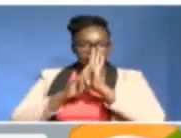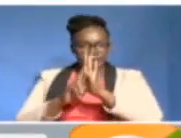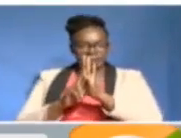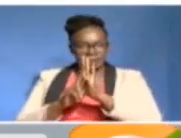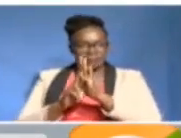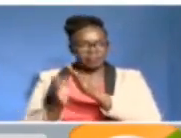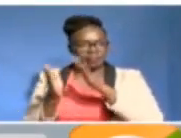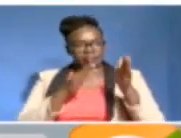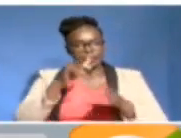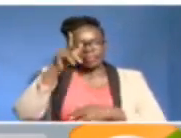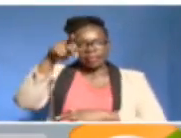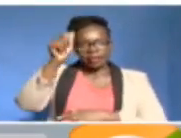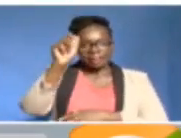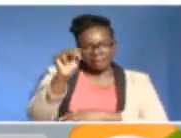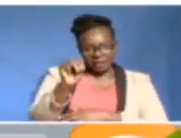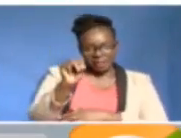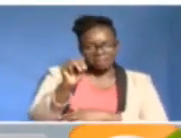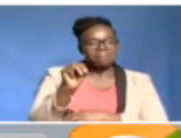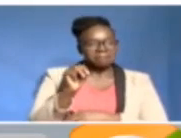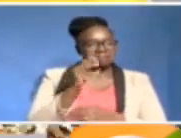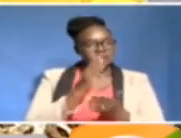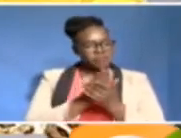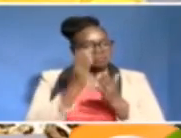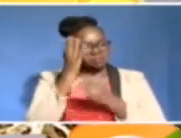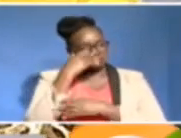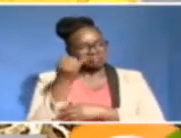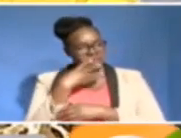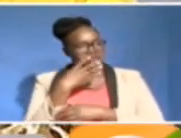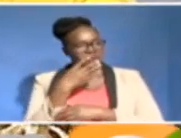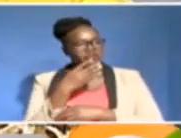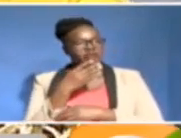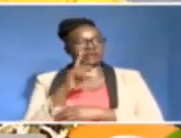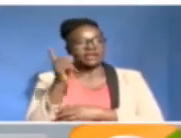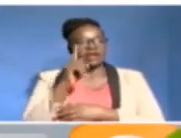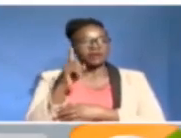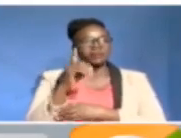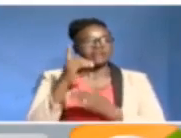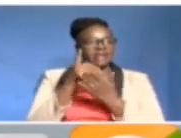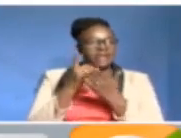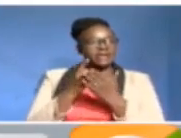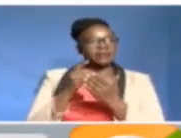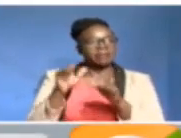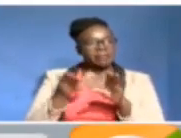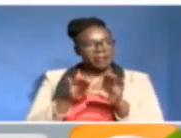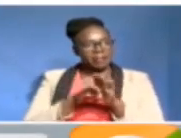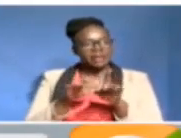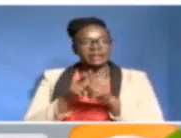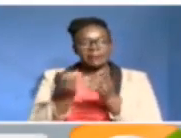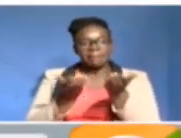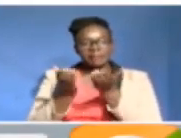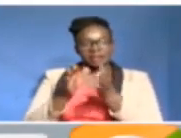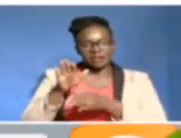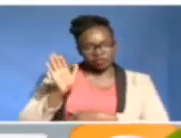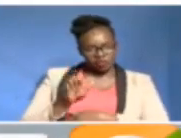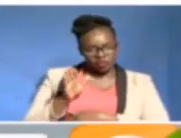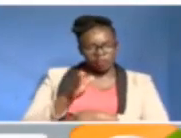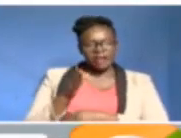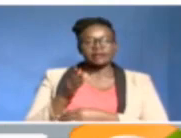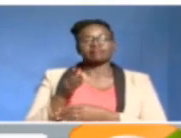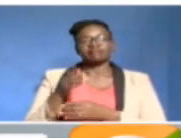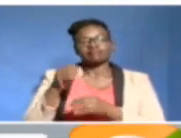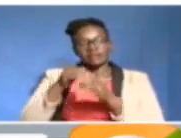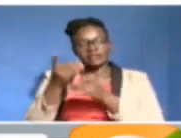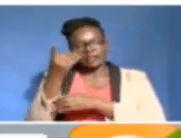Pam, looking absolutely wonderful. Thank you. One of the Nairobi Diaries cast members, but also a businesswoman, interior designer, actress,